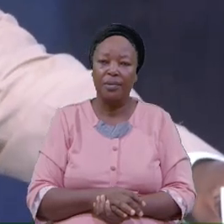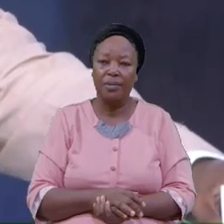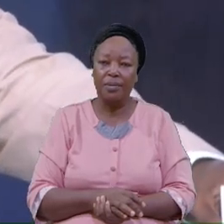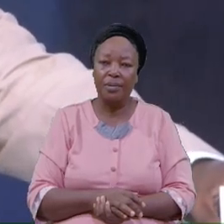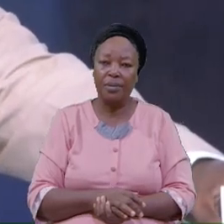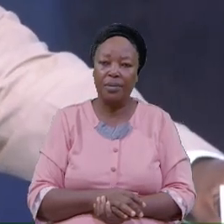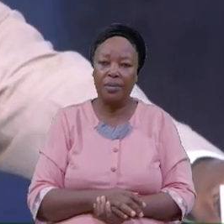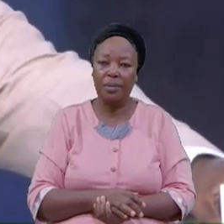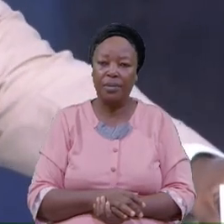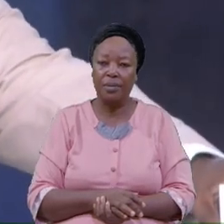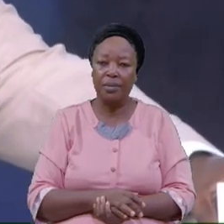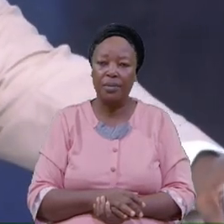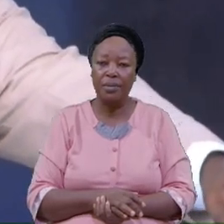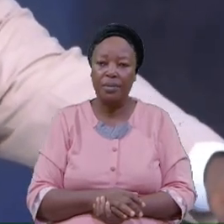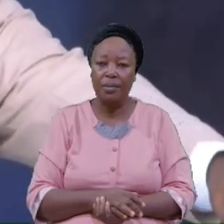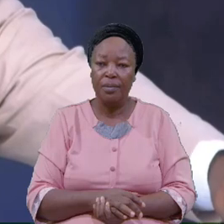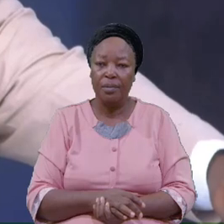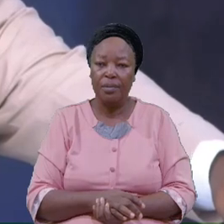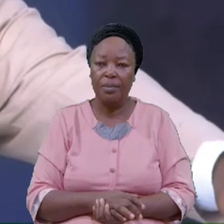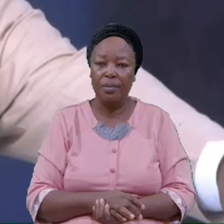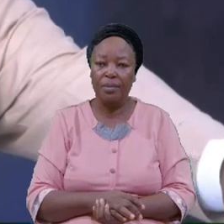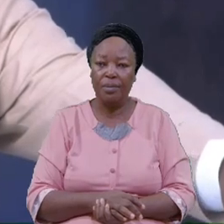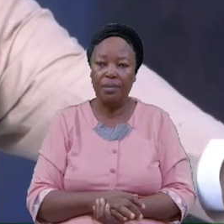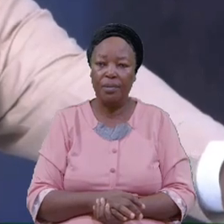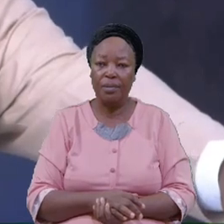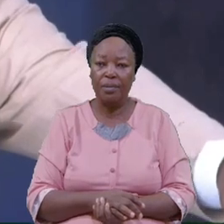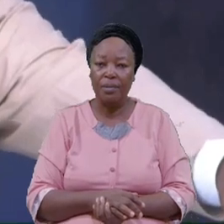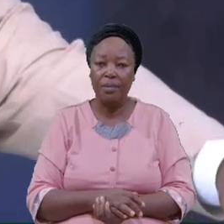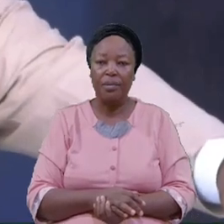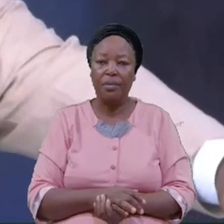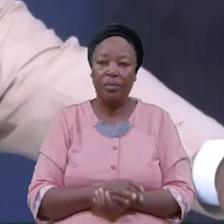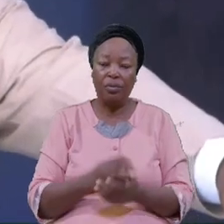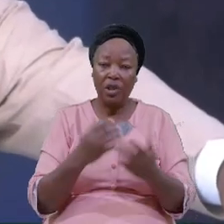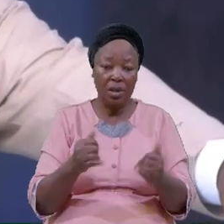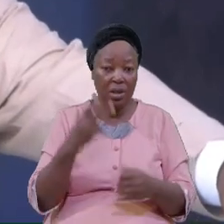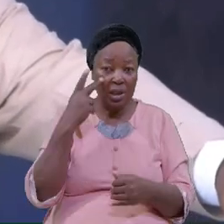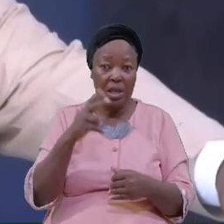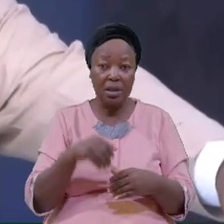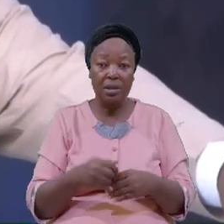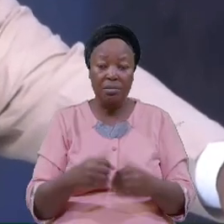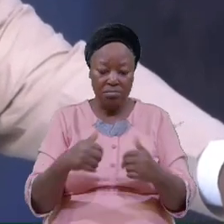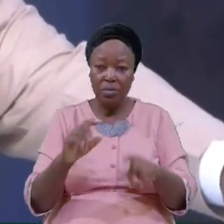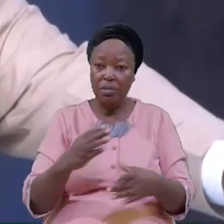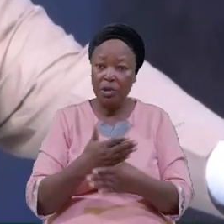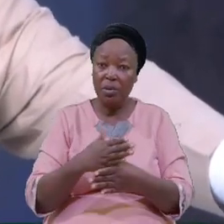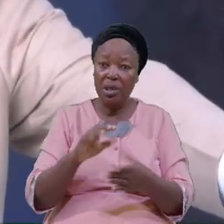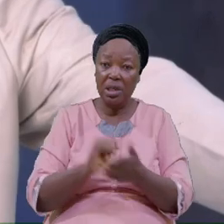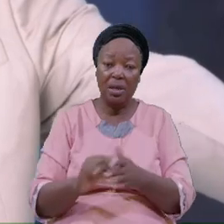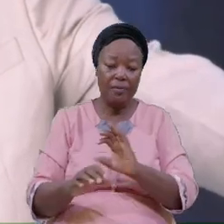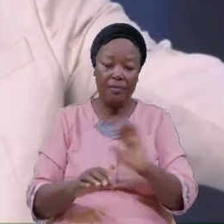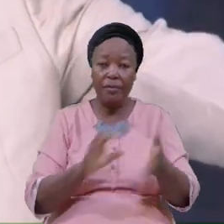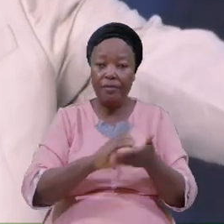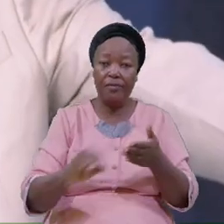est le Dieu de paix. Verset 7, est la paix de Dieu. Between verse 7 and verse 9. Entre le verset 7 et le verset 9.